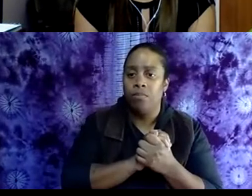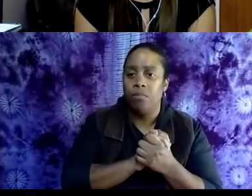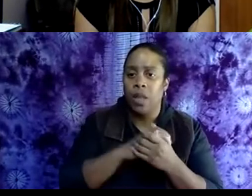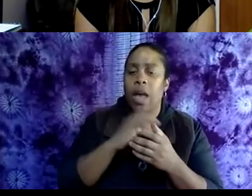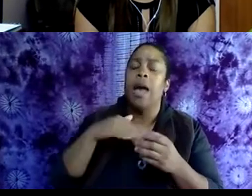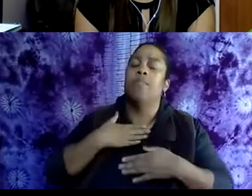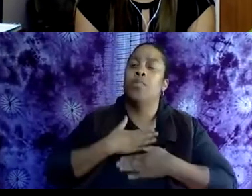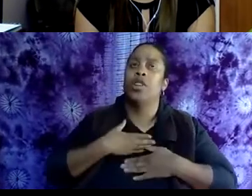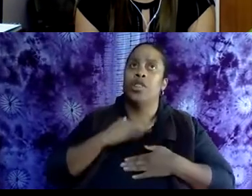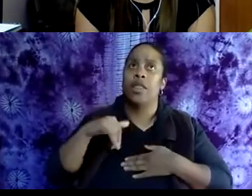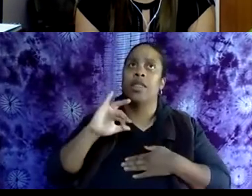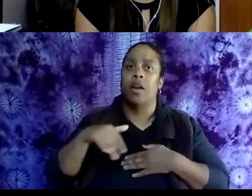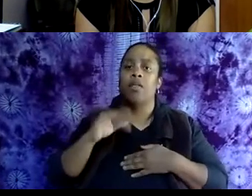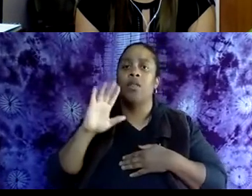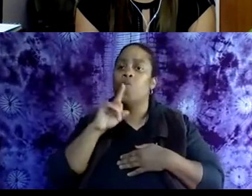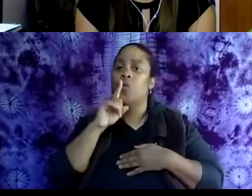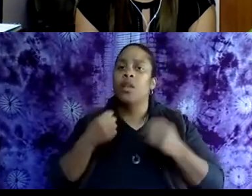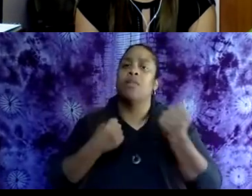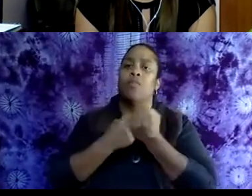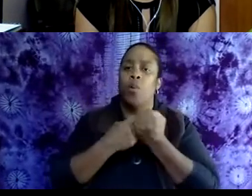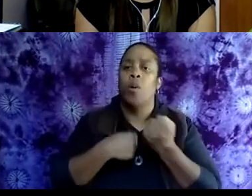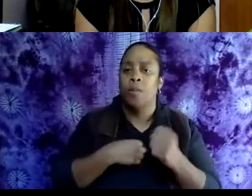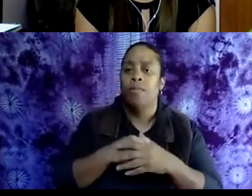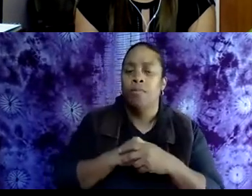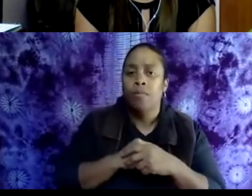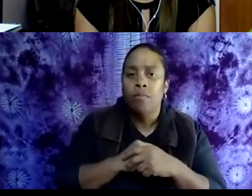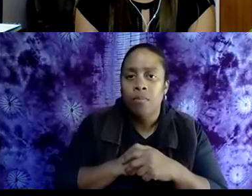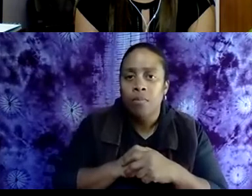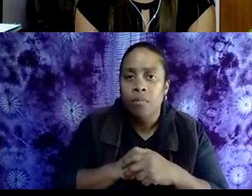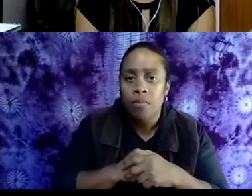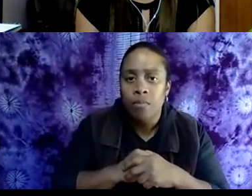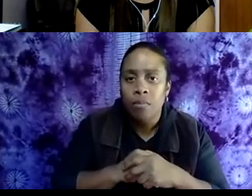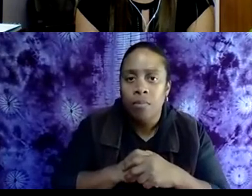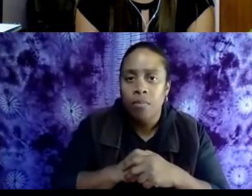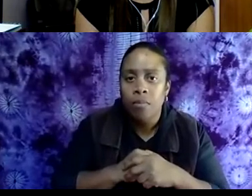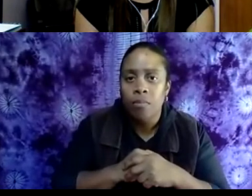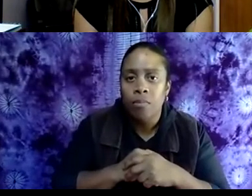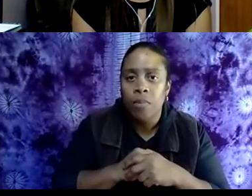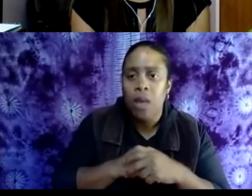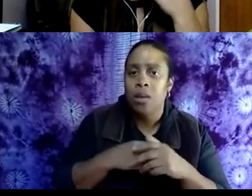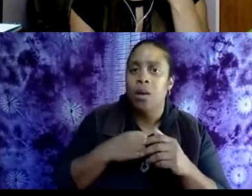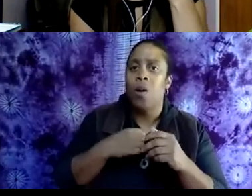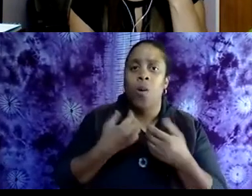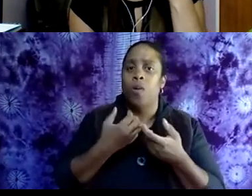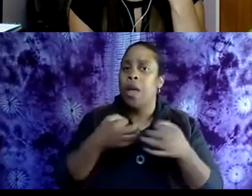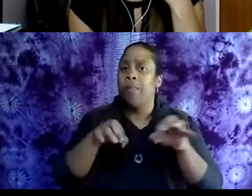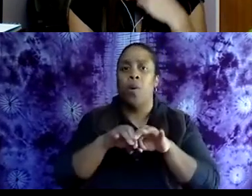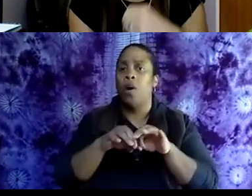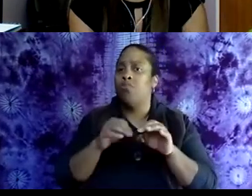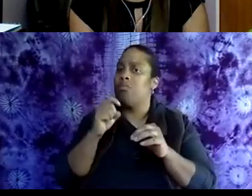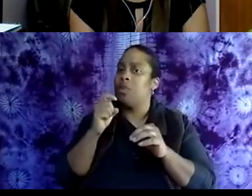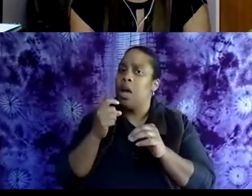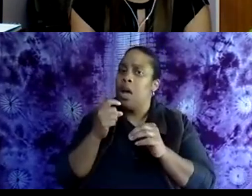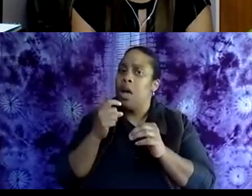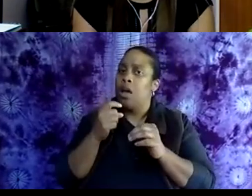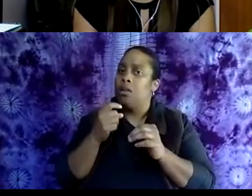validating. So I'm not about whether that was real or not. What I'm about is that the steps for you to take need to be real steps.